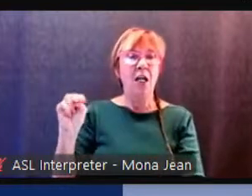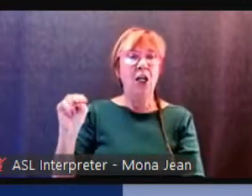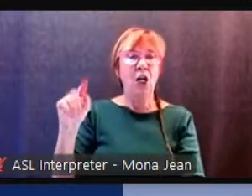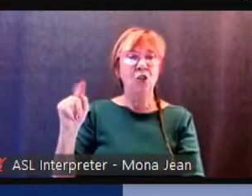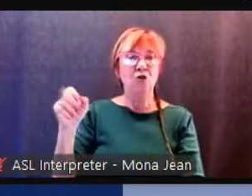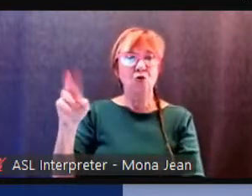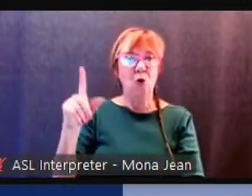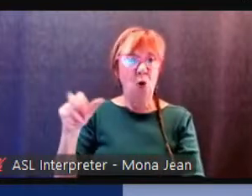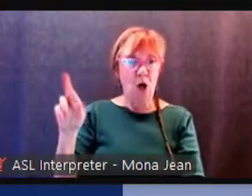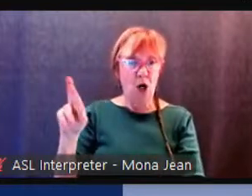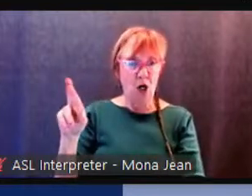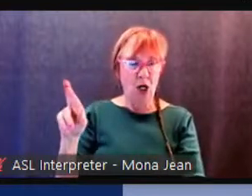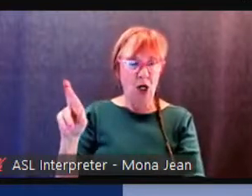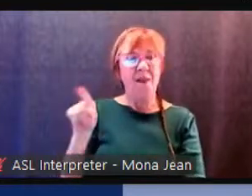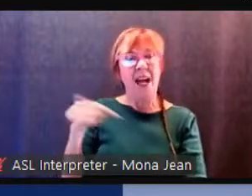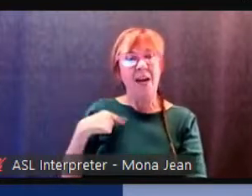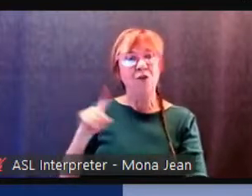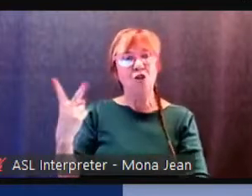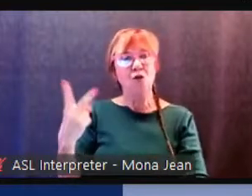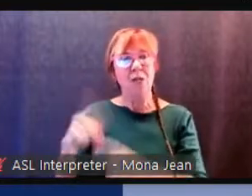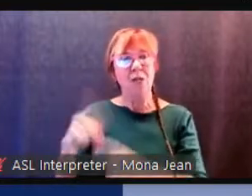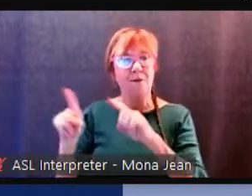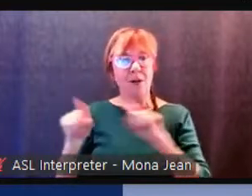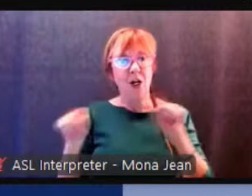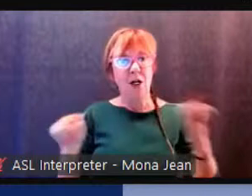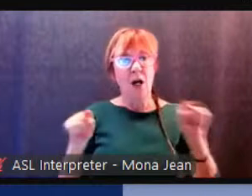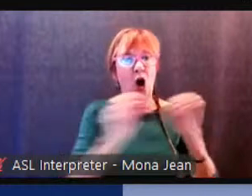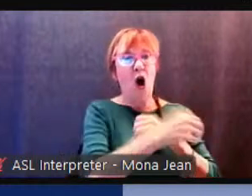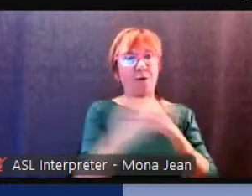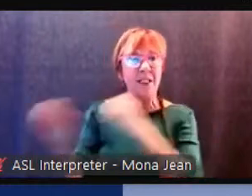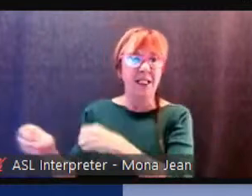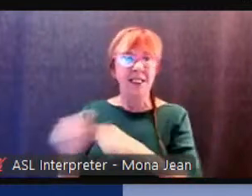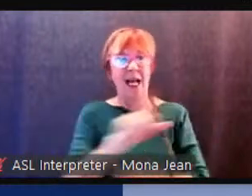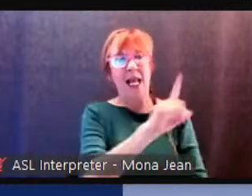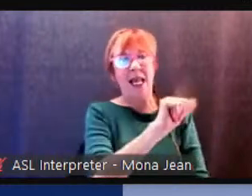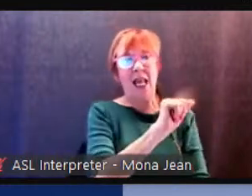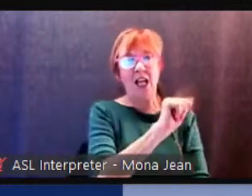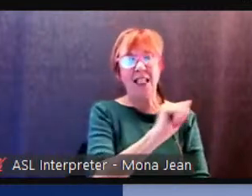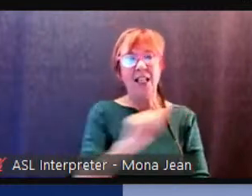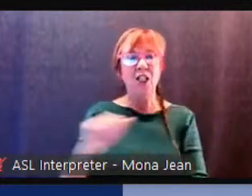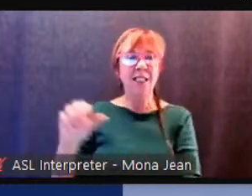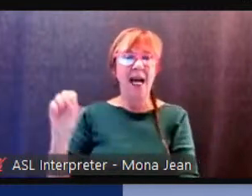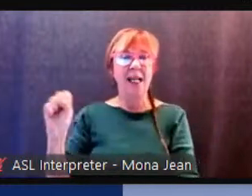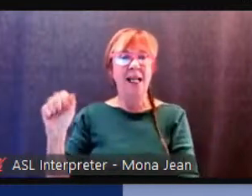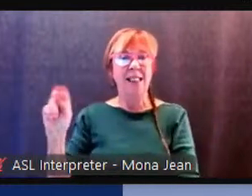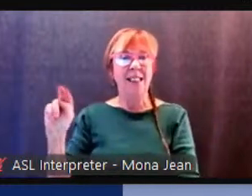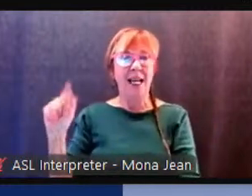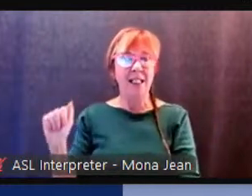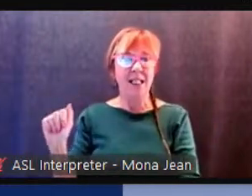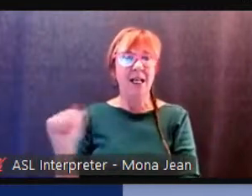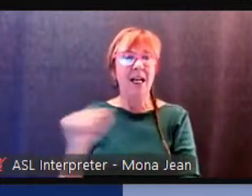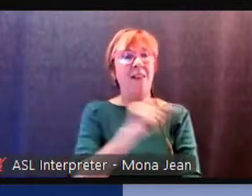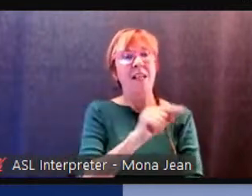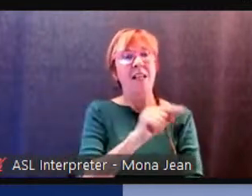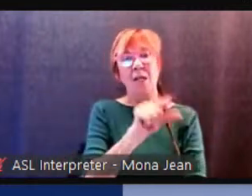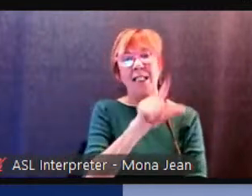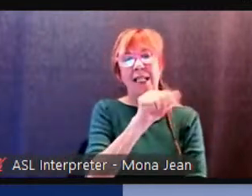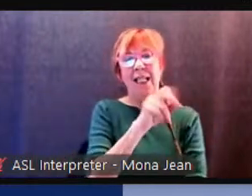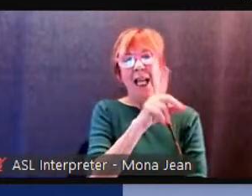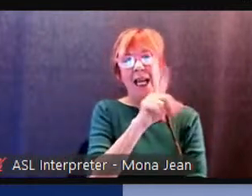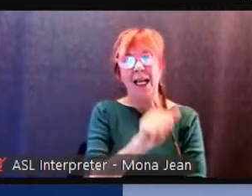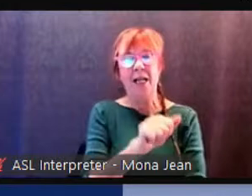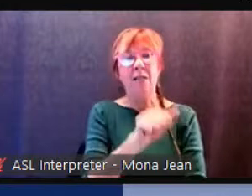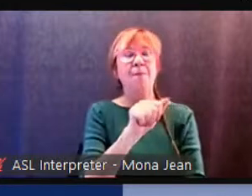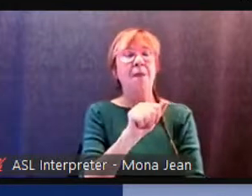And so they have two different offices. They have one in Los Angeles and one in Santa Ana. The LA office is in Glendale, and that number